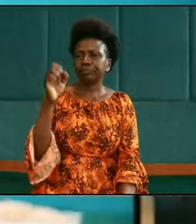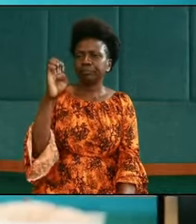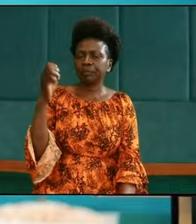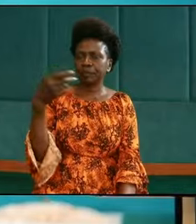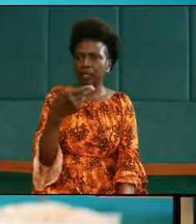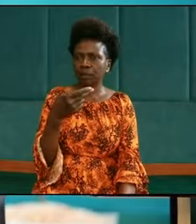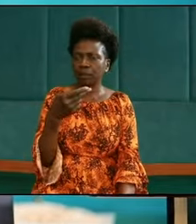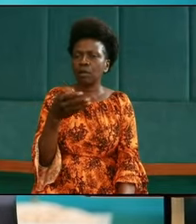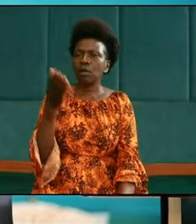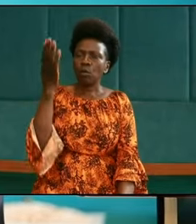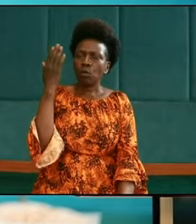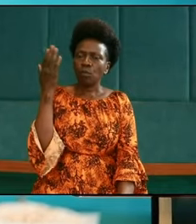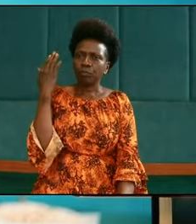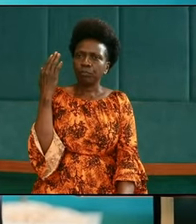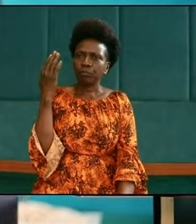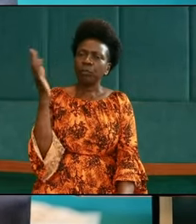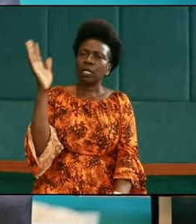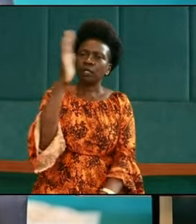was restored.